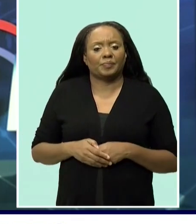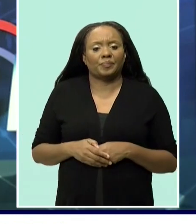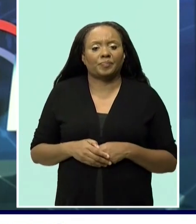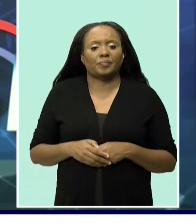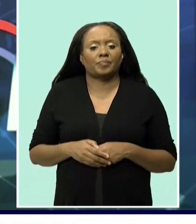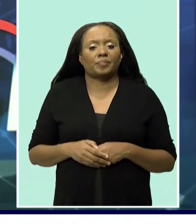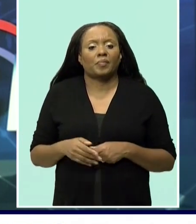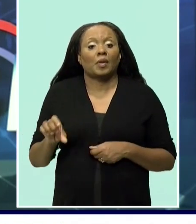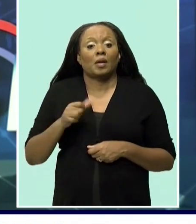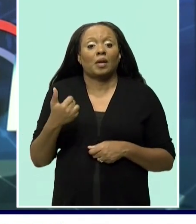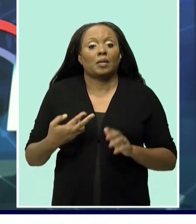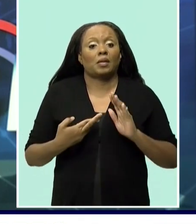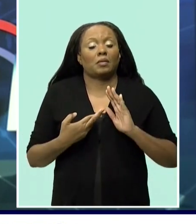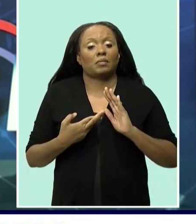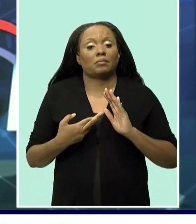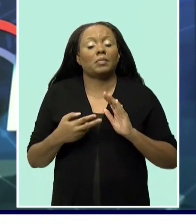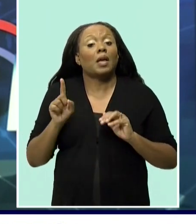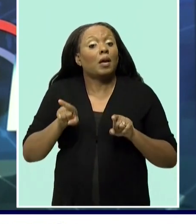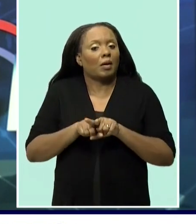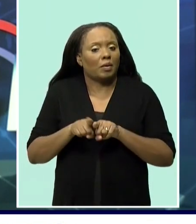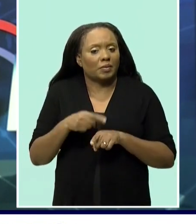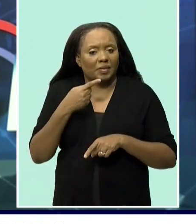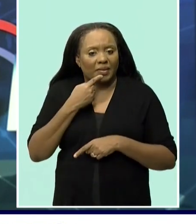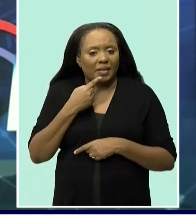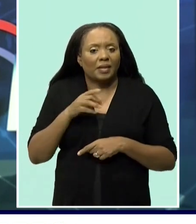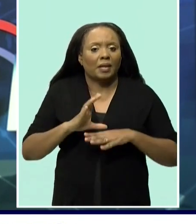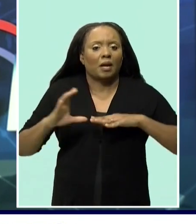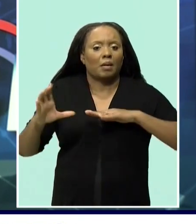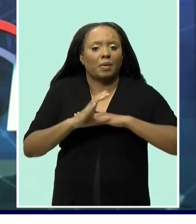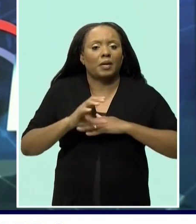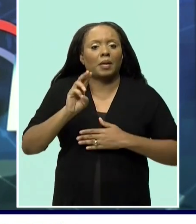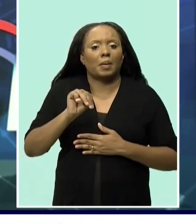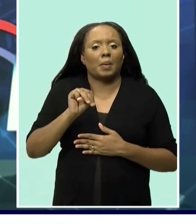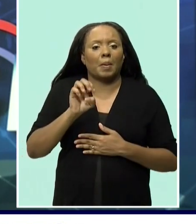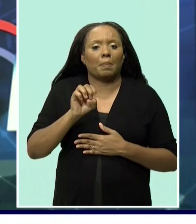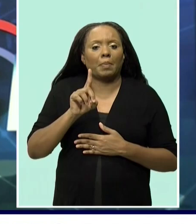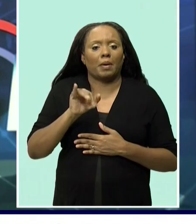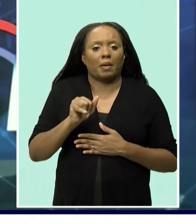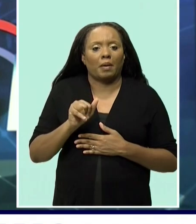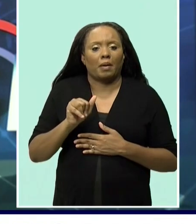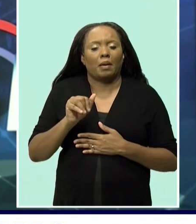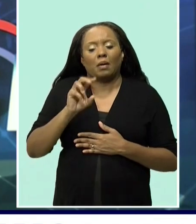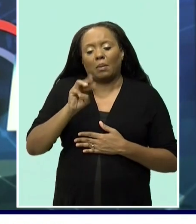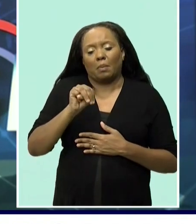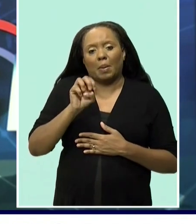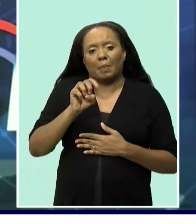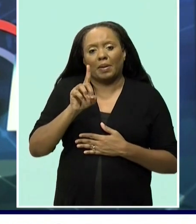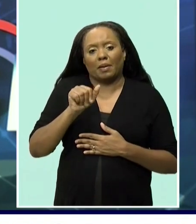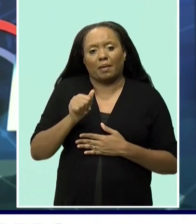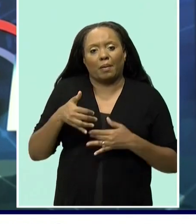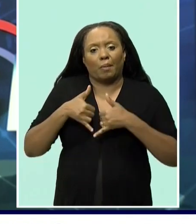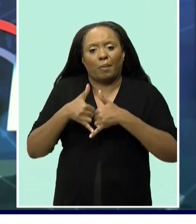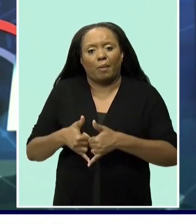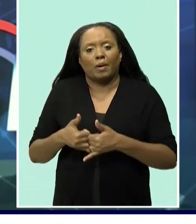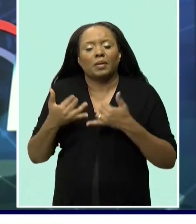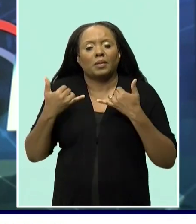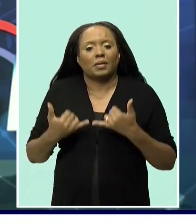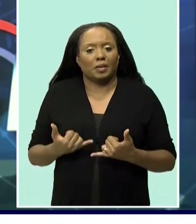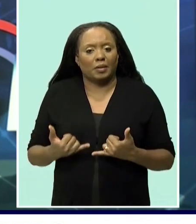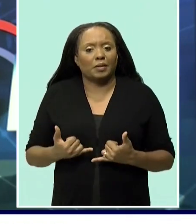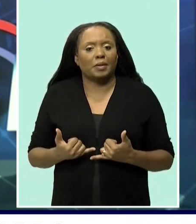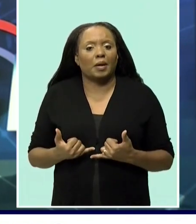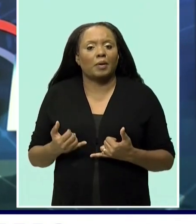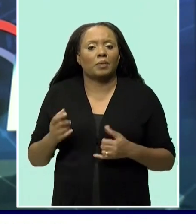Meanwhile, Secretary General Gill pointed out the Caribbean Media Awards was approaching 3 decades of service to the region, and the CBU, which was established